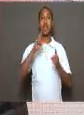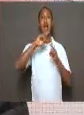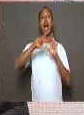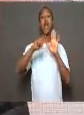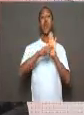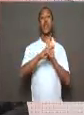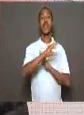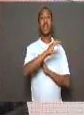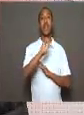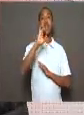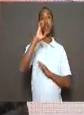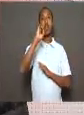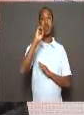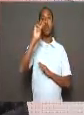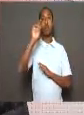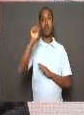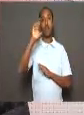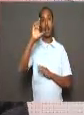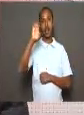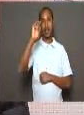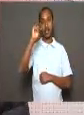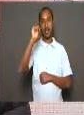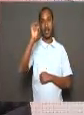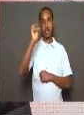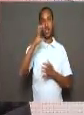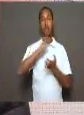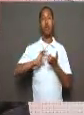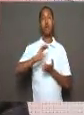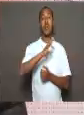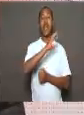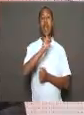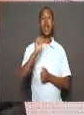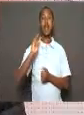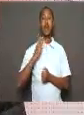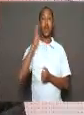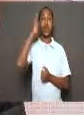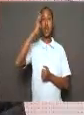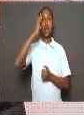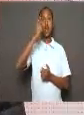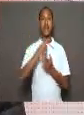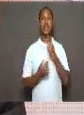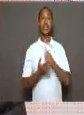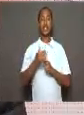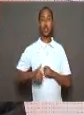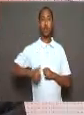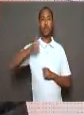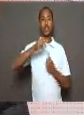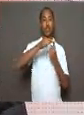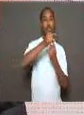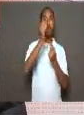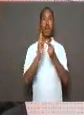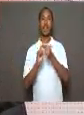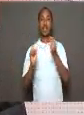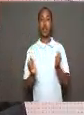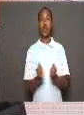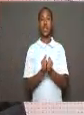and covalent compounds, and we will discuss the origin of polarity